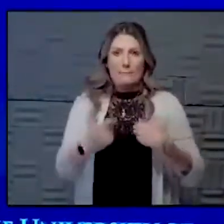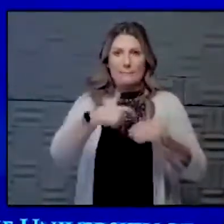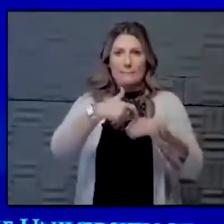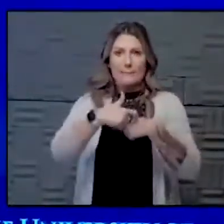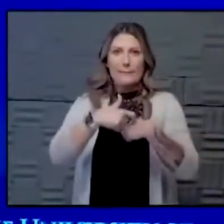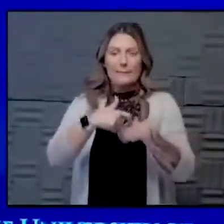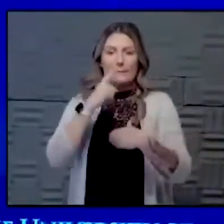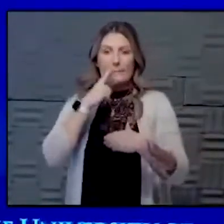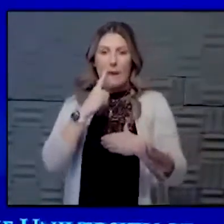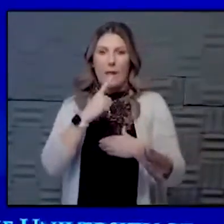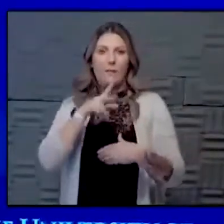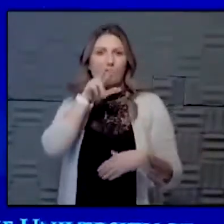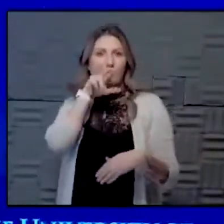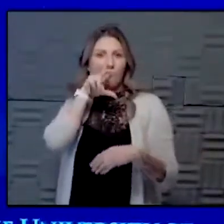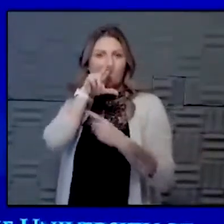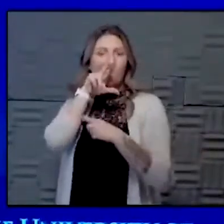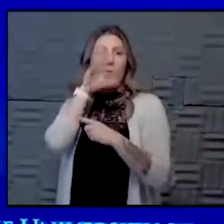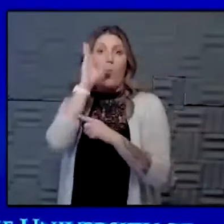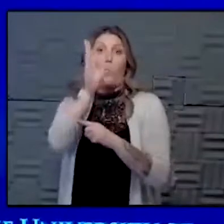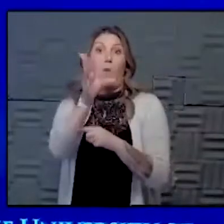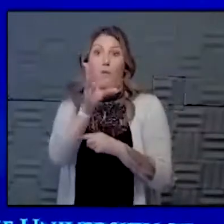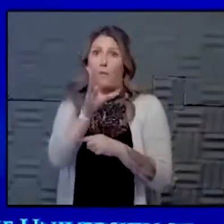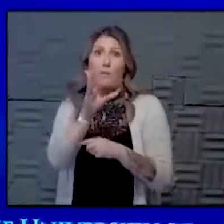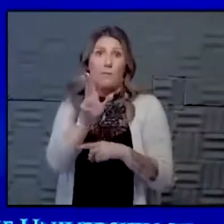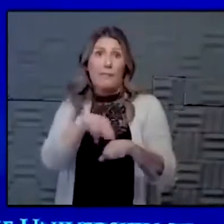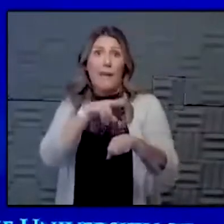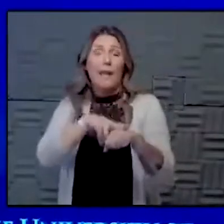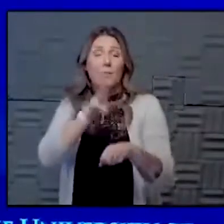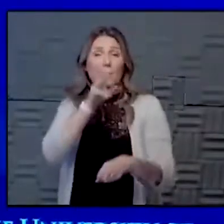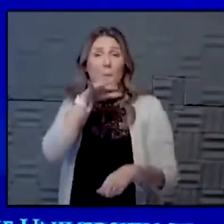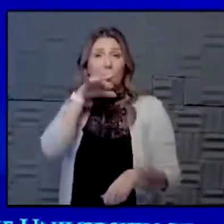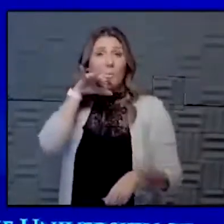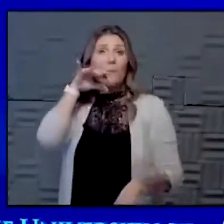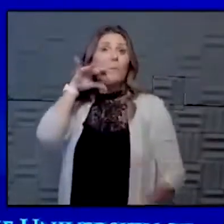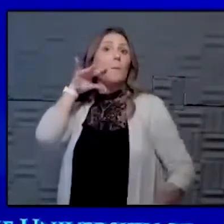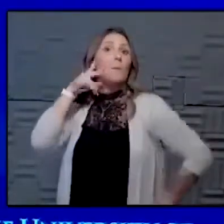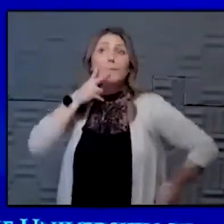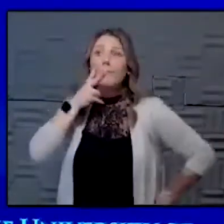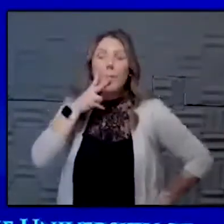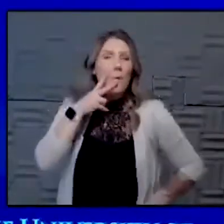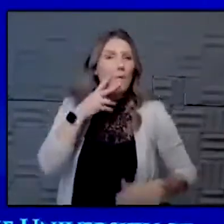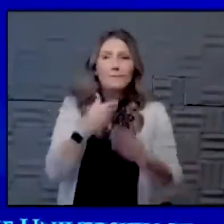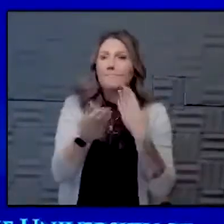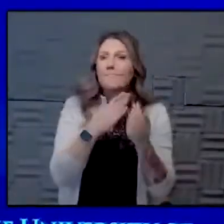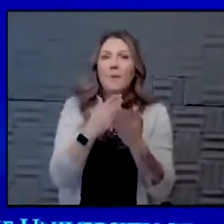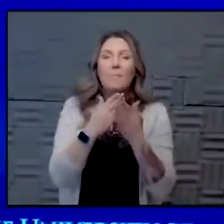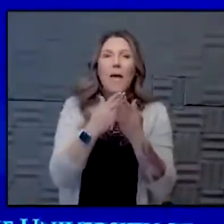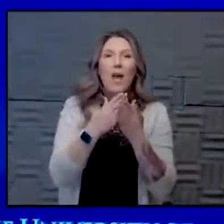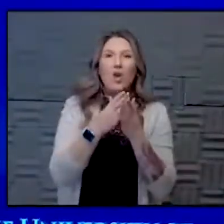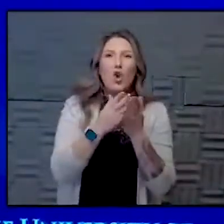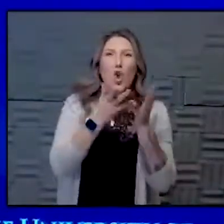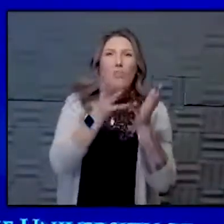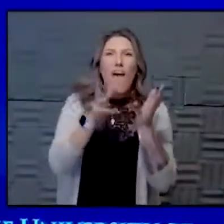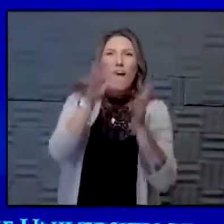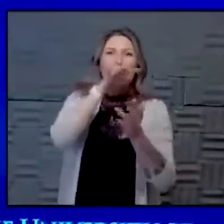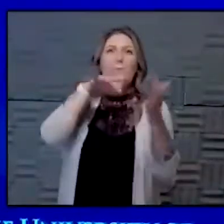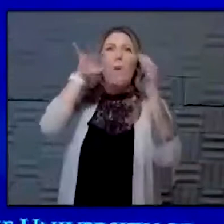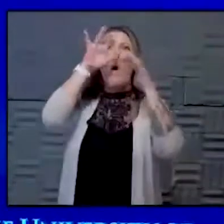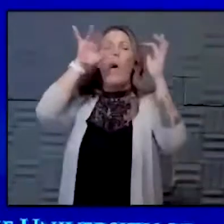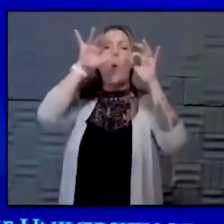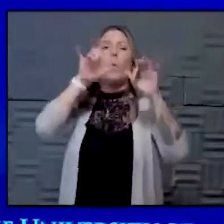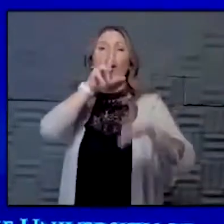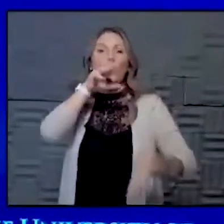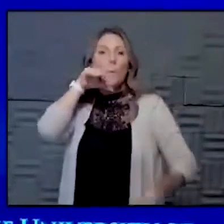your lung, you're going to get it into your air or into your mouth when you smoke, etc. You're going to end up getting some of that in your airway. You can still cause damage